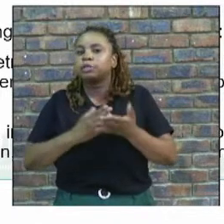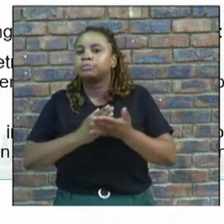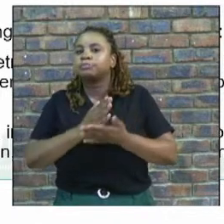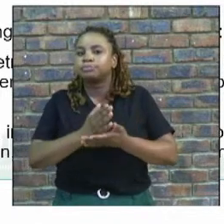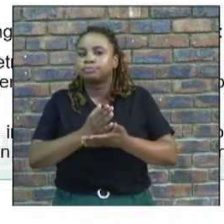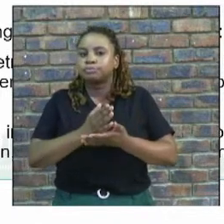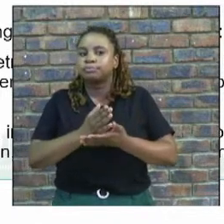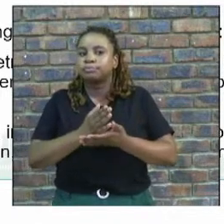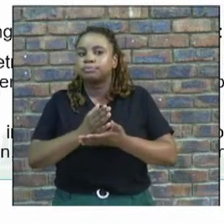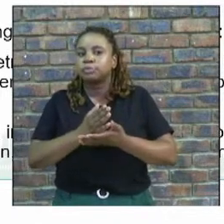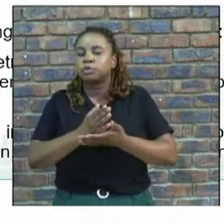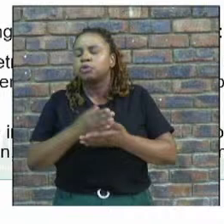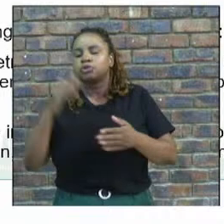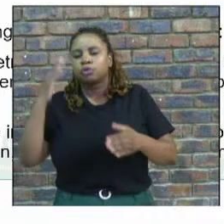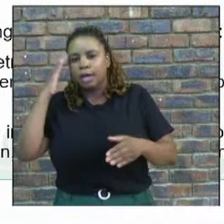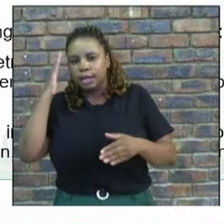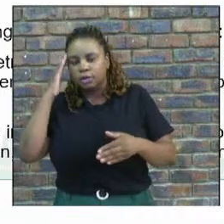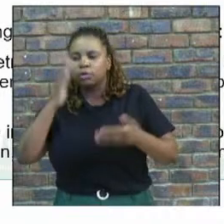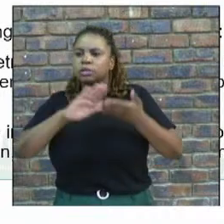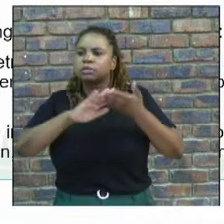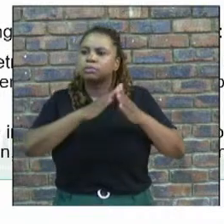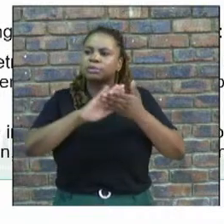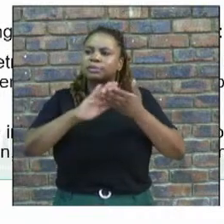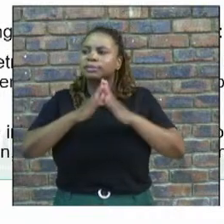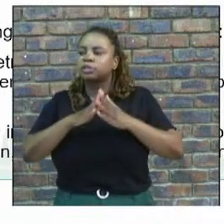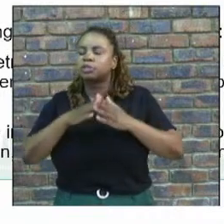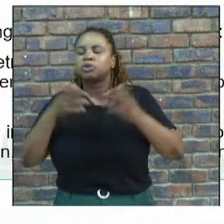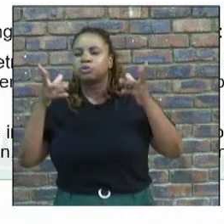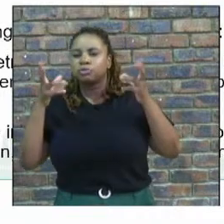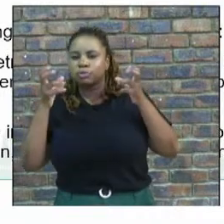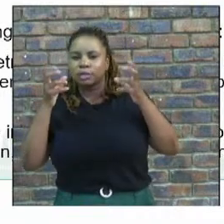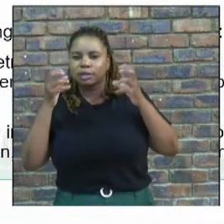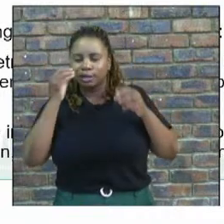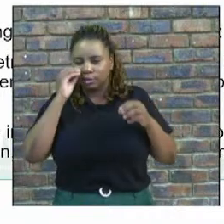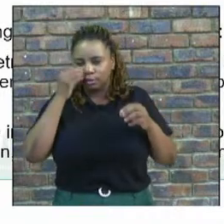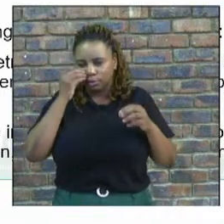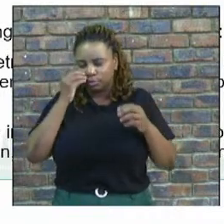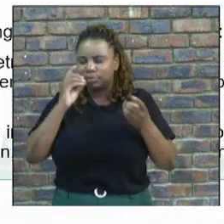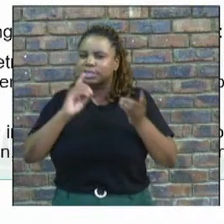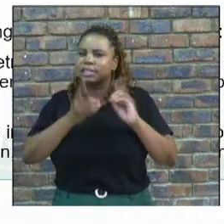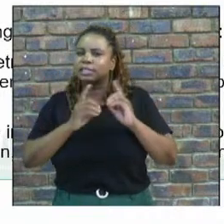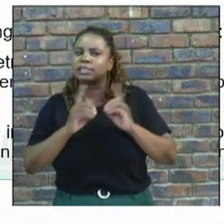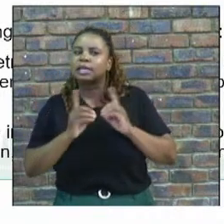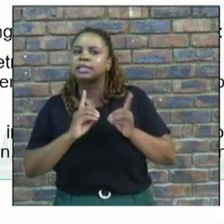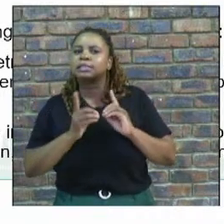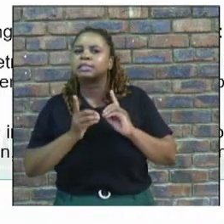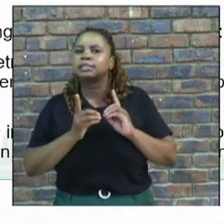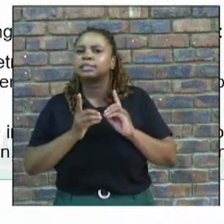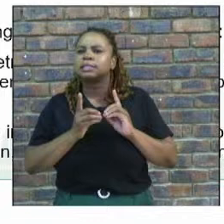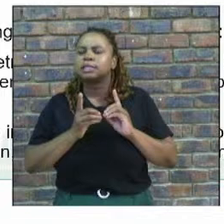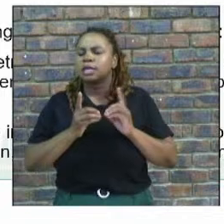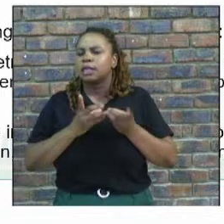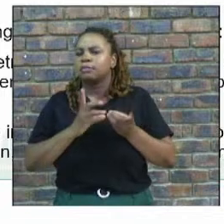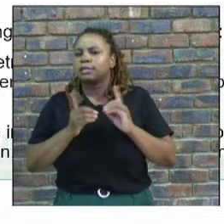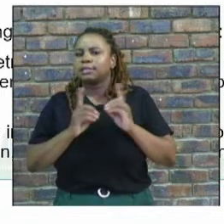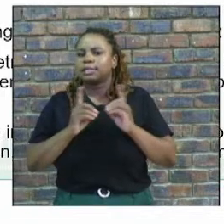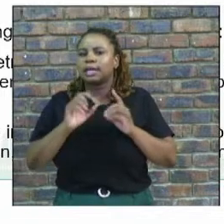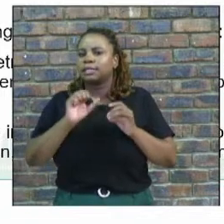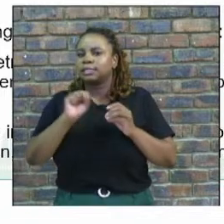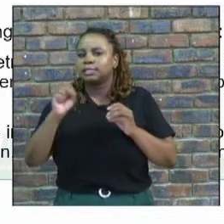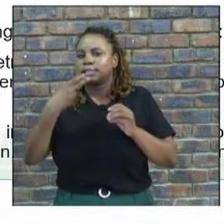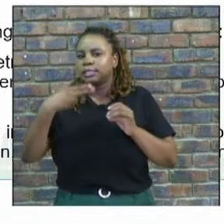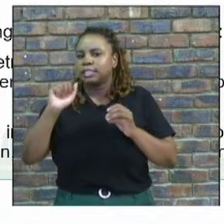the community you once heard on the news where they are talking about what we call shale gas in the